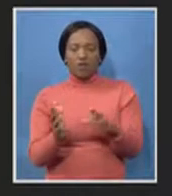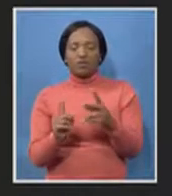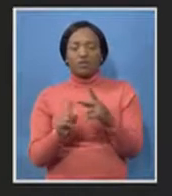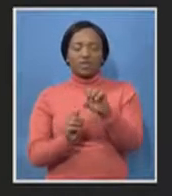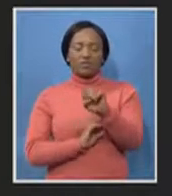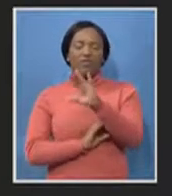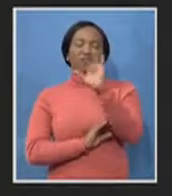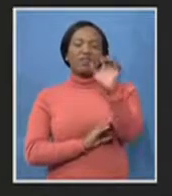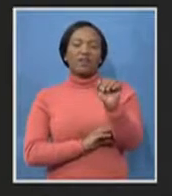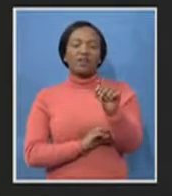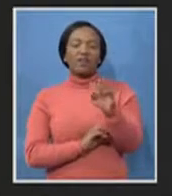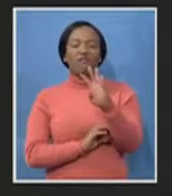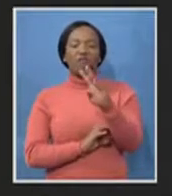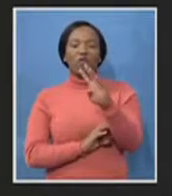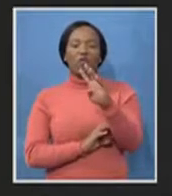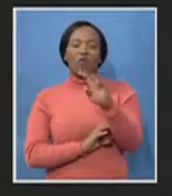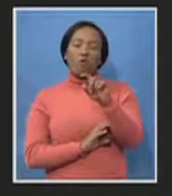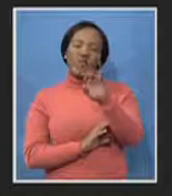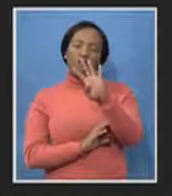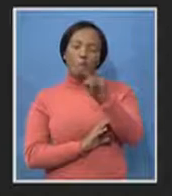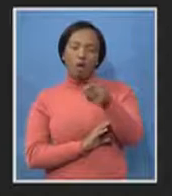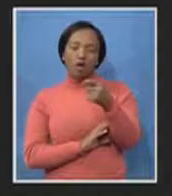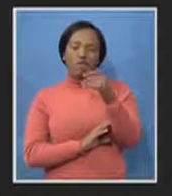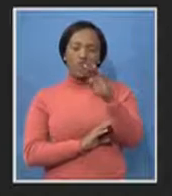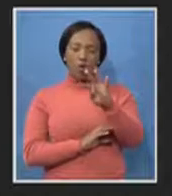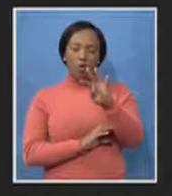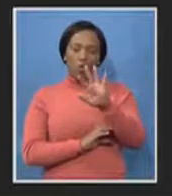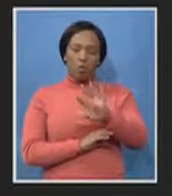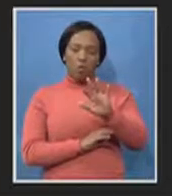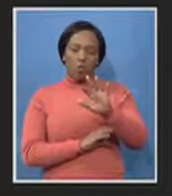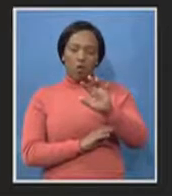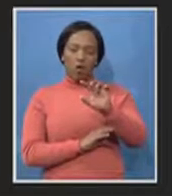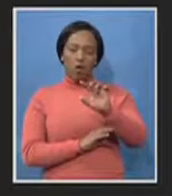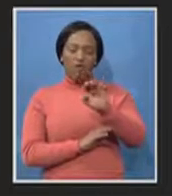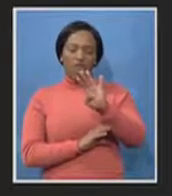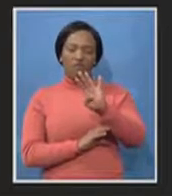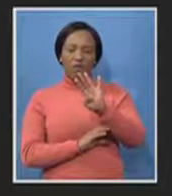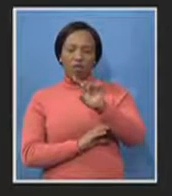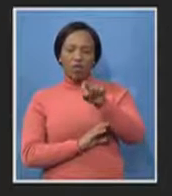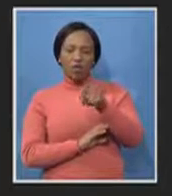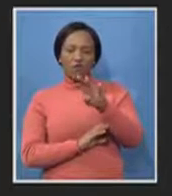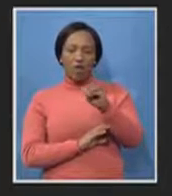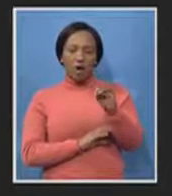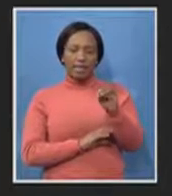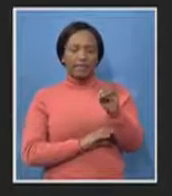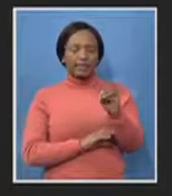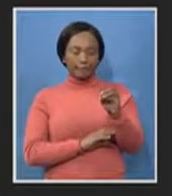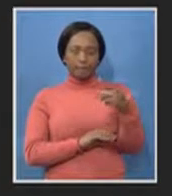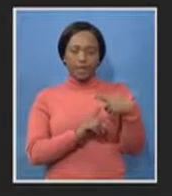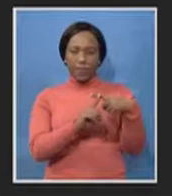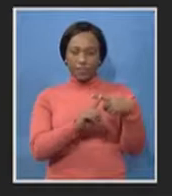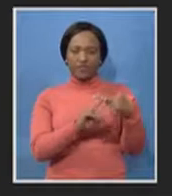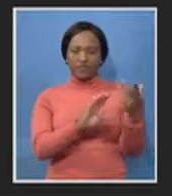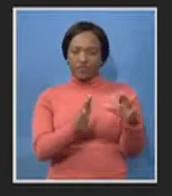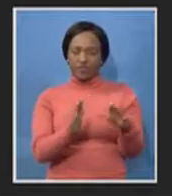4,400 cases there. And then A distant third is Algeria with